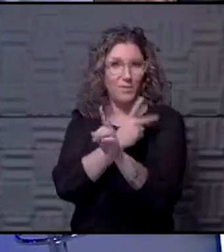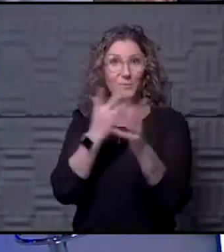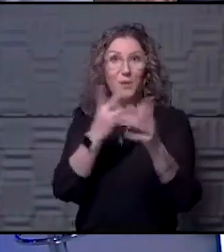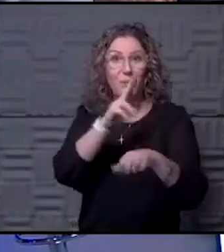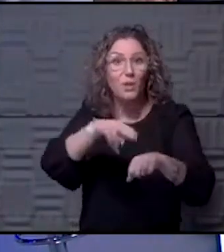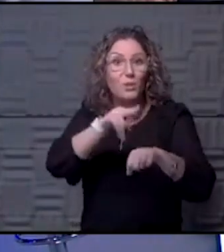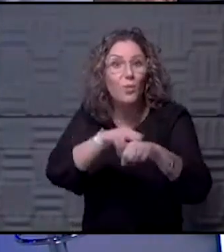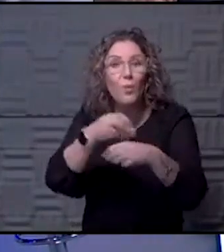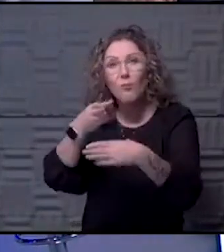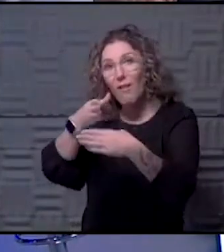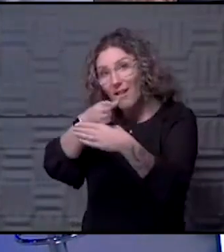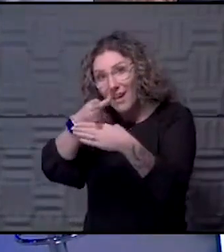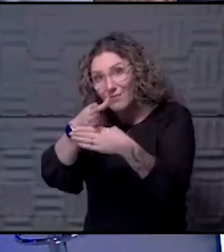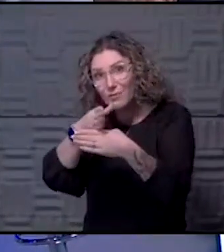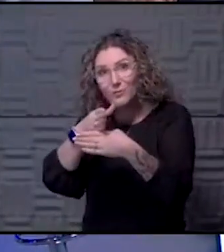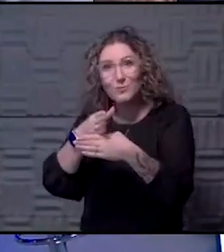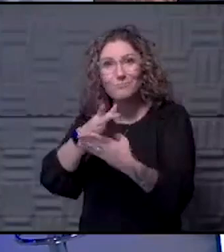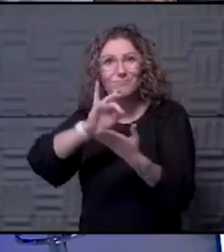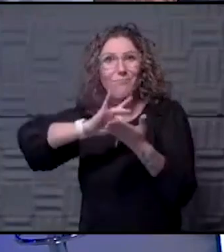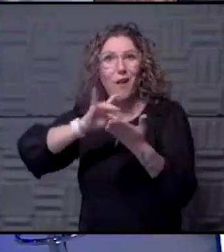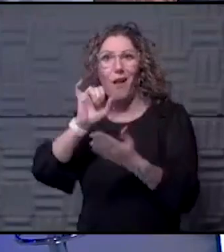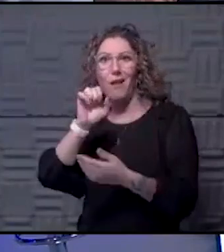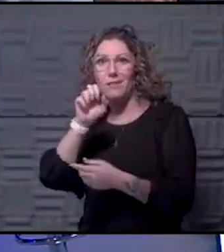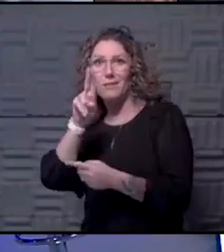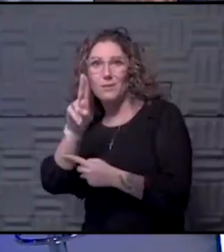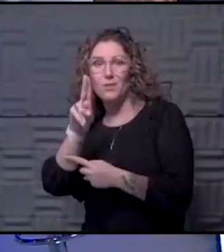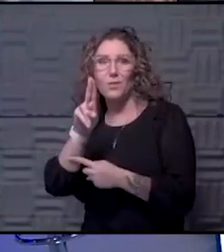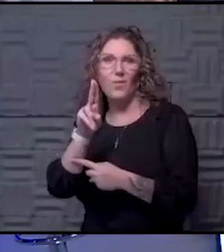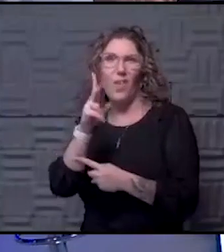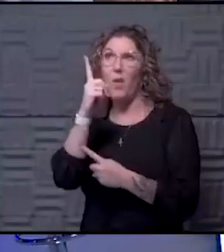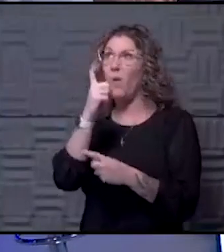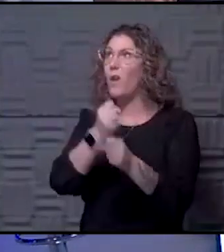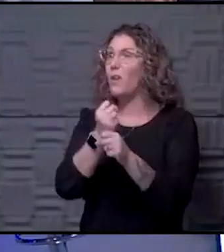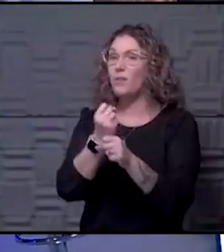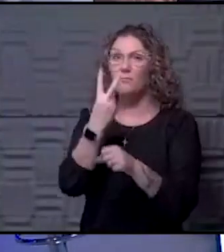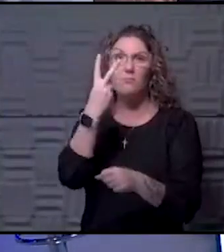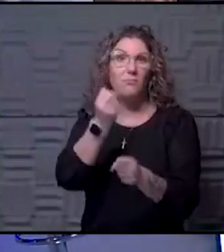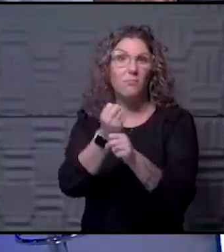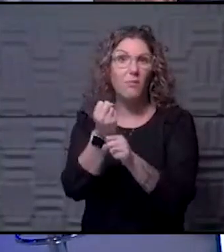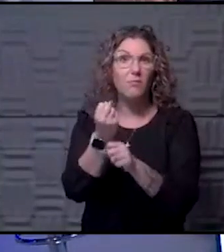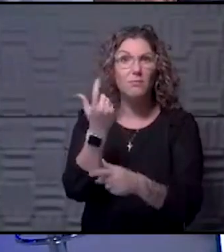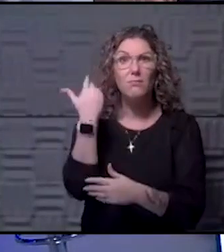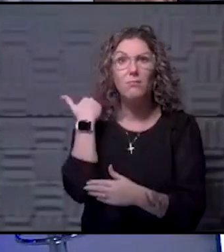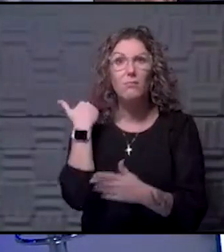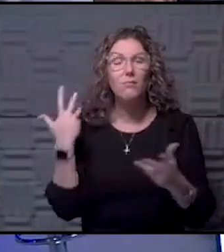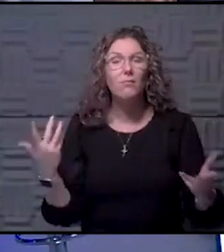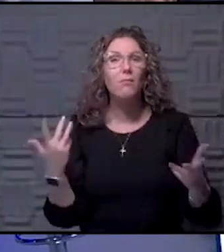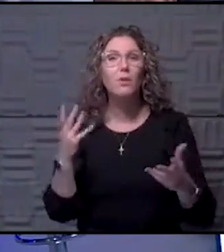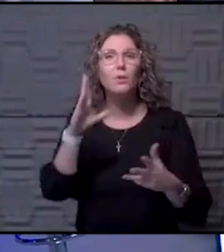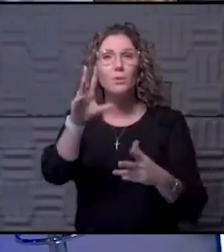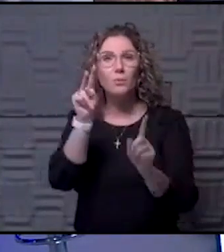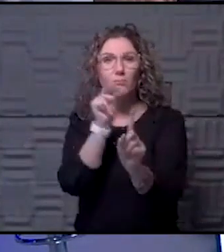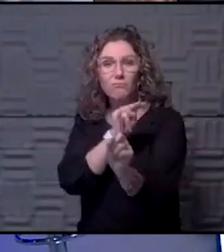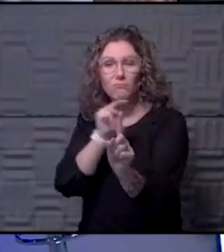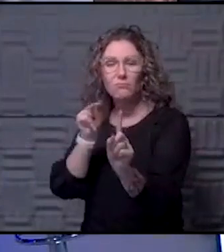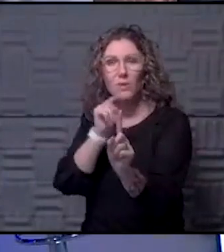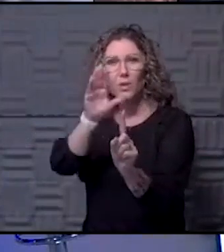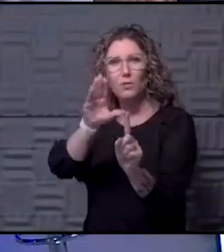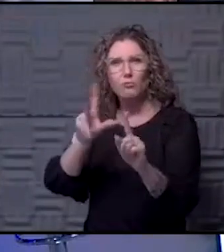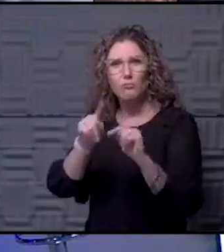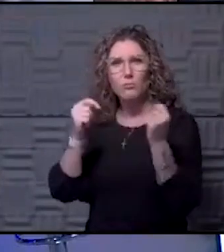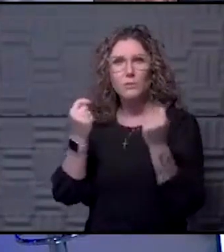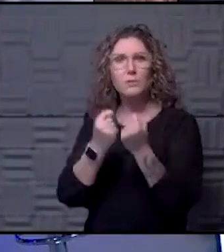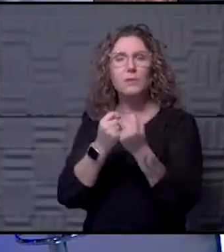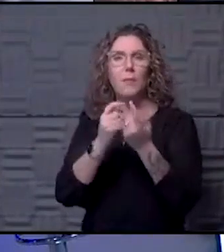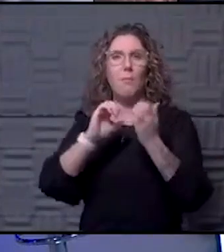normal or average for a medical ICU bed a year ago or 2 years ago. From your perspective and from that of your team,